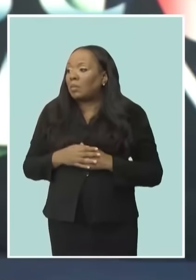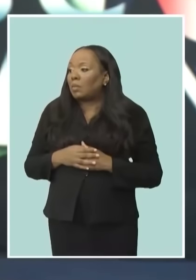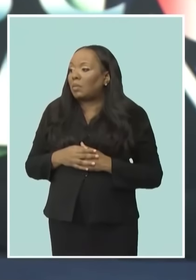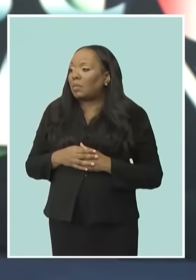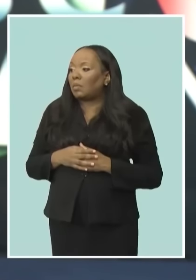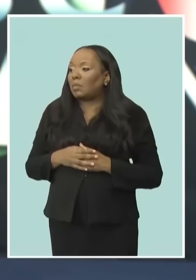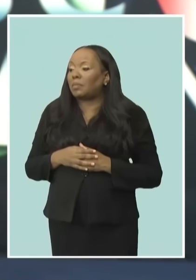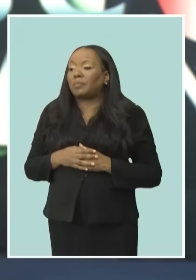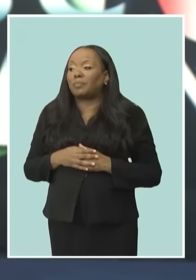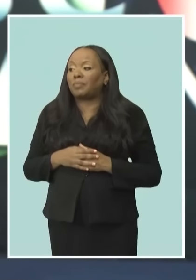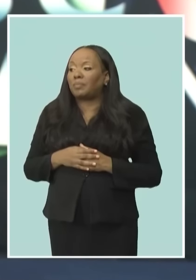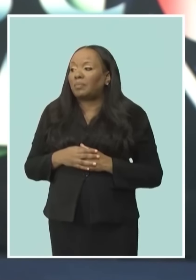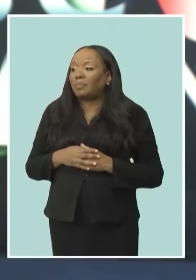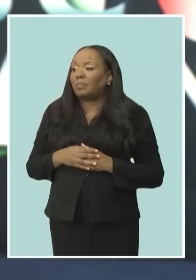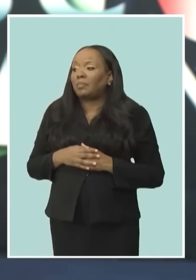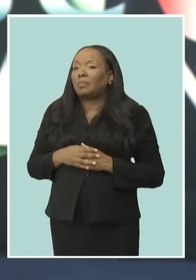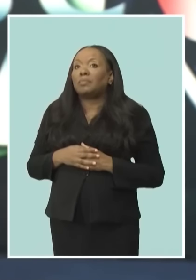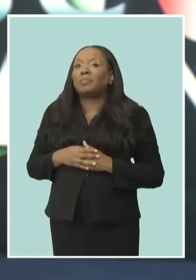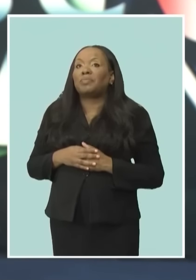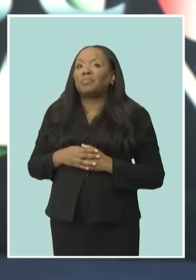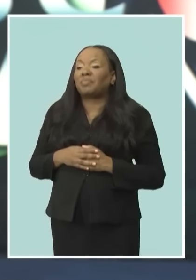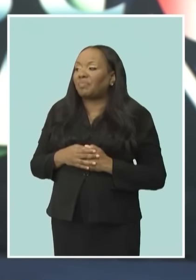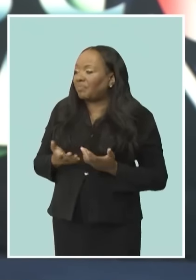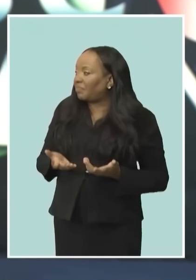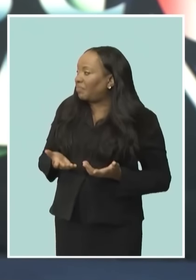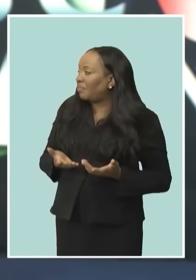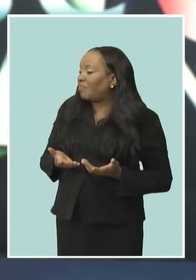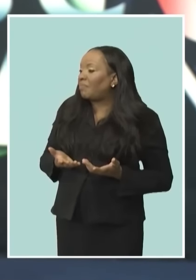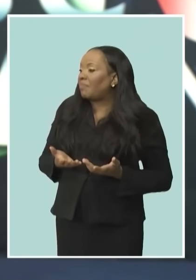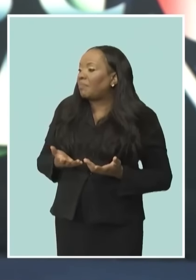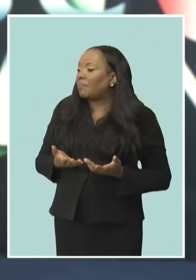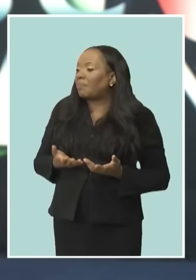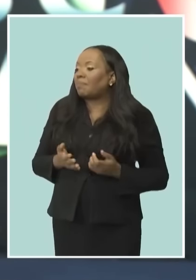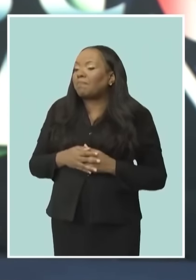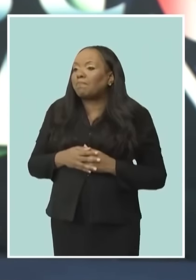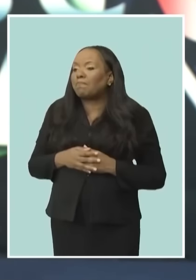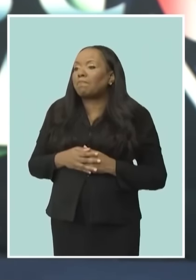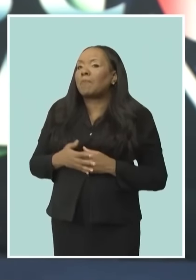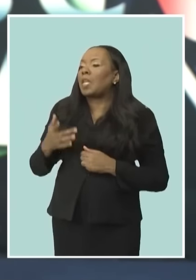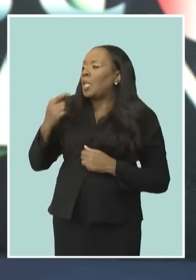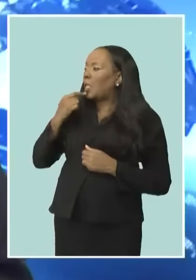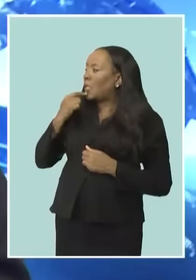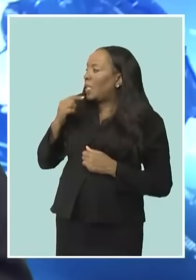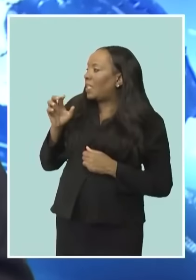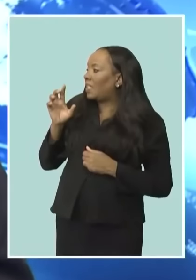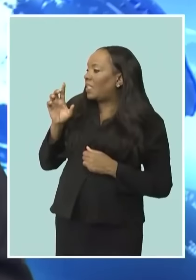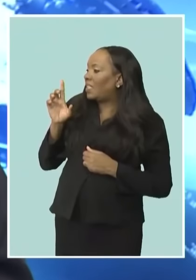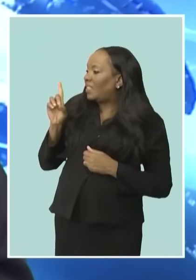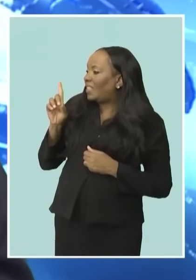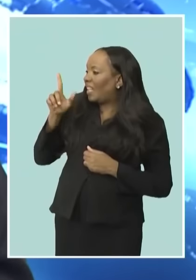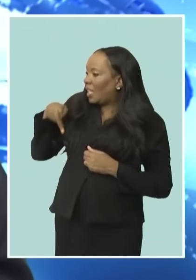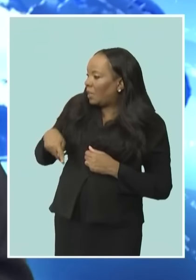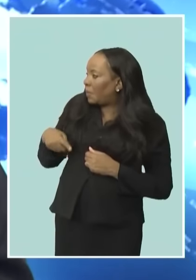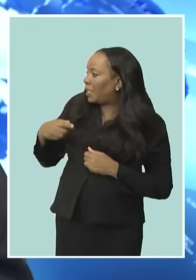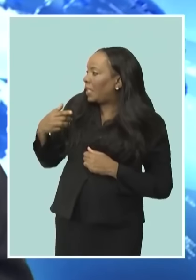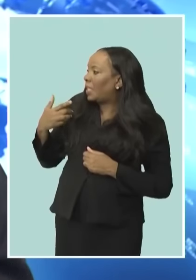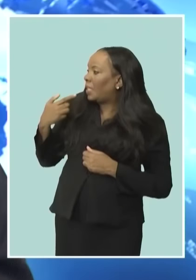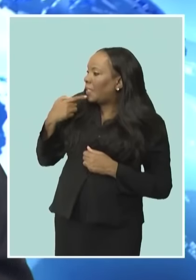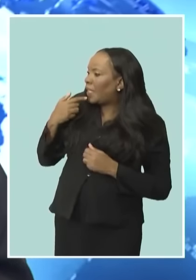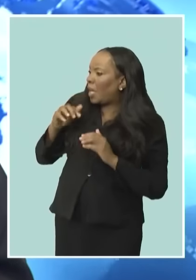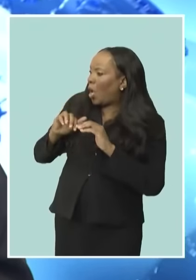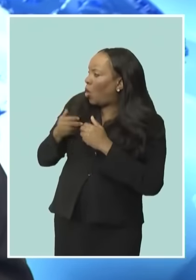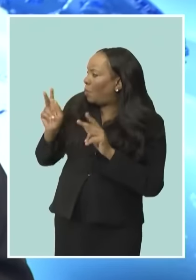So this, you said the Dems shaped it as how people feel about the government. Can you also look at it